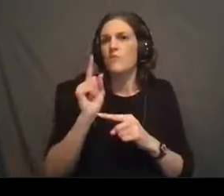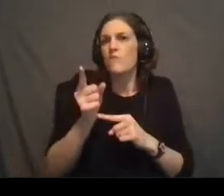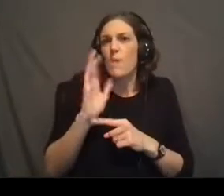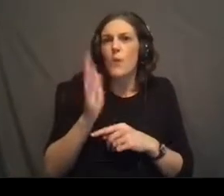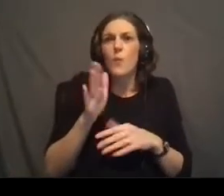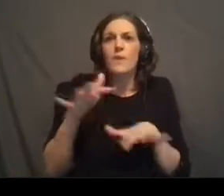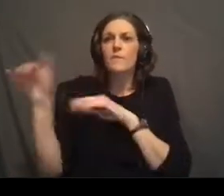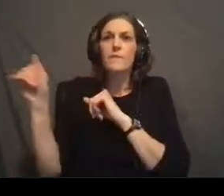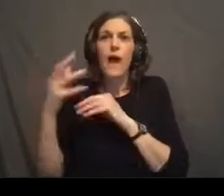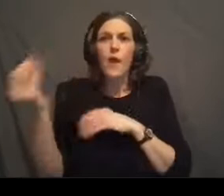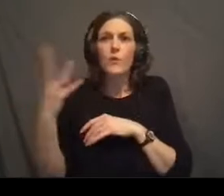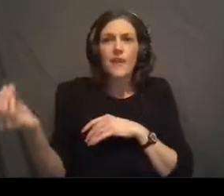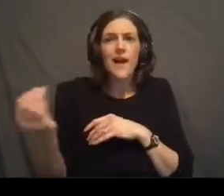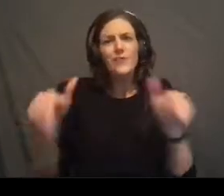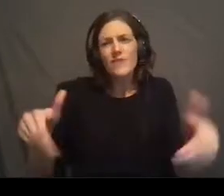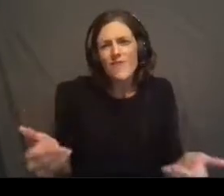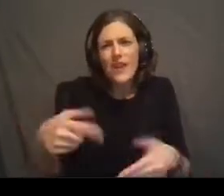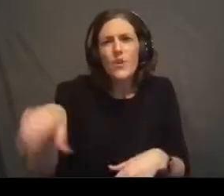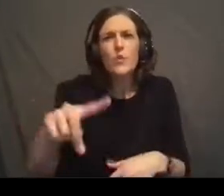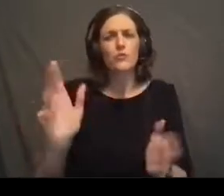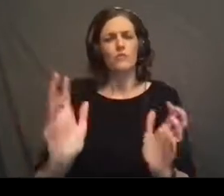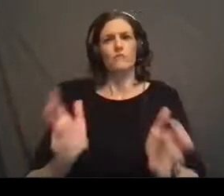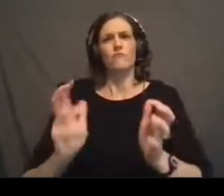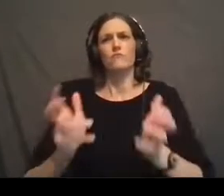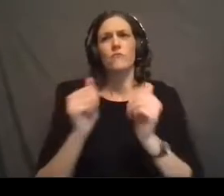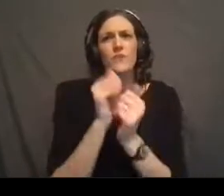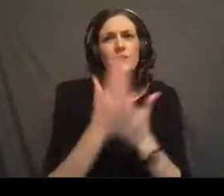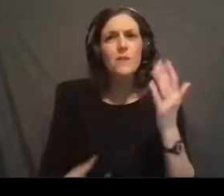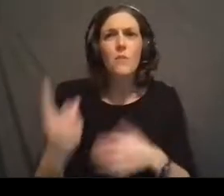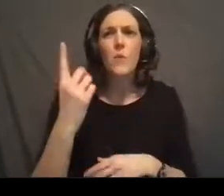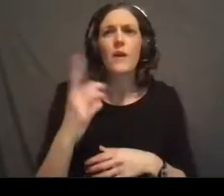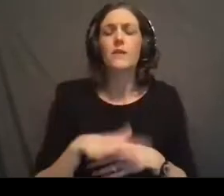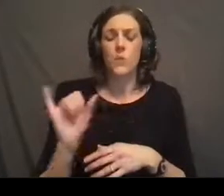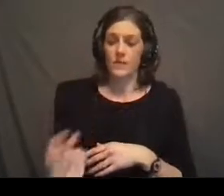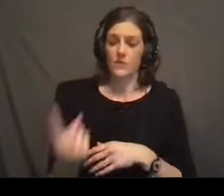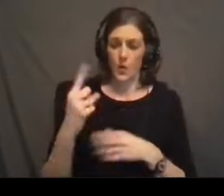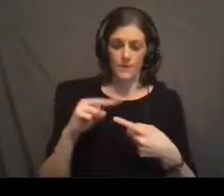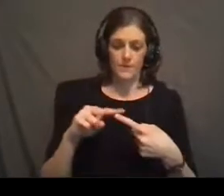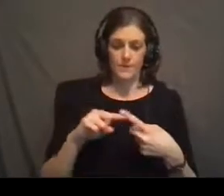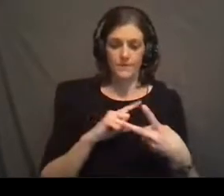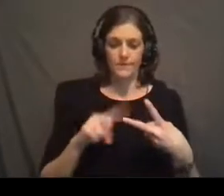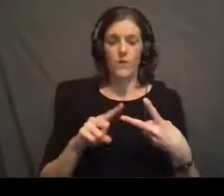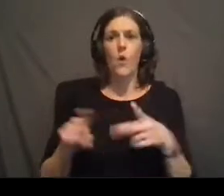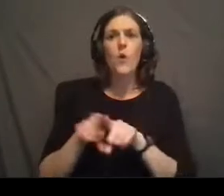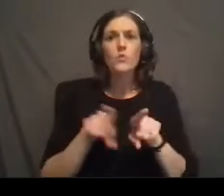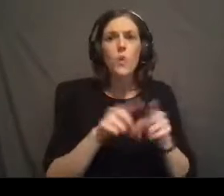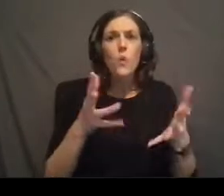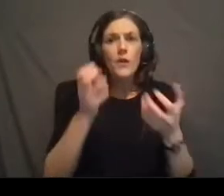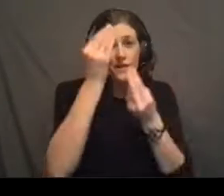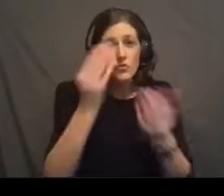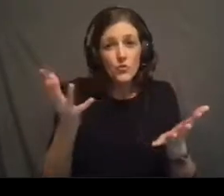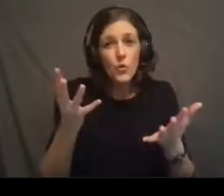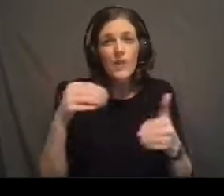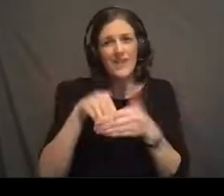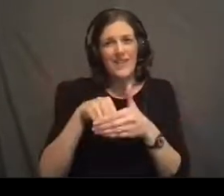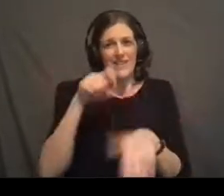head outside. I just invite you to have a conversation about it. That's one. I also wanted to let you know that in